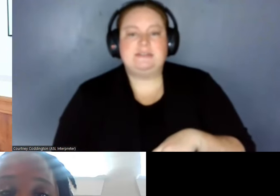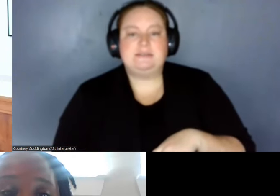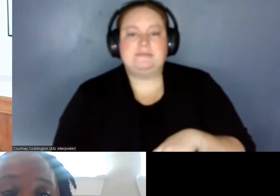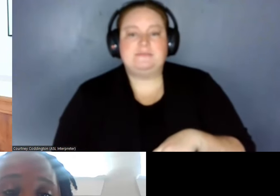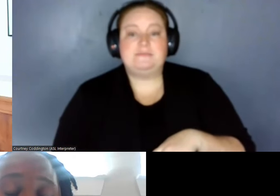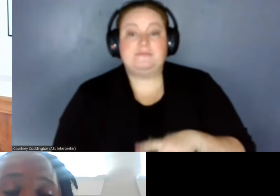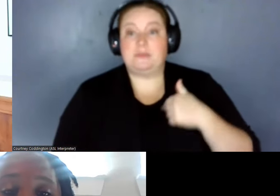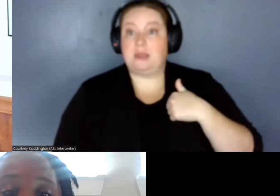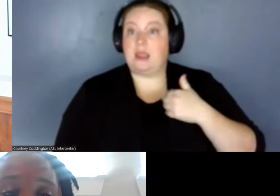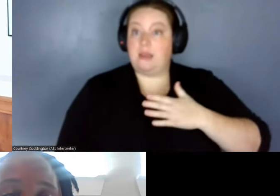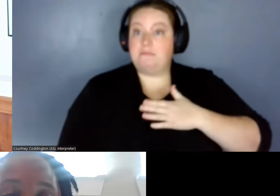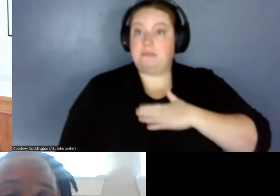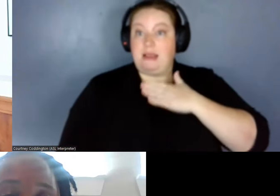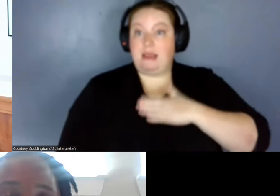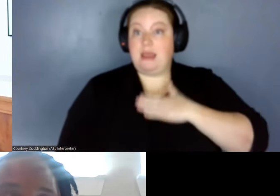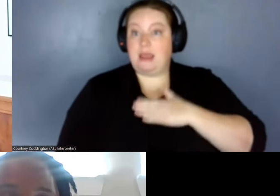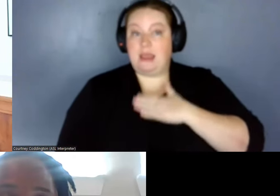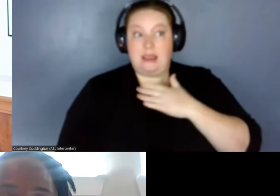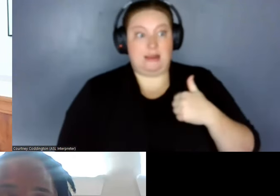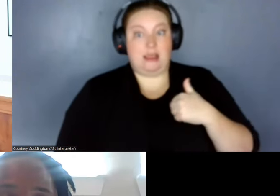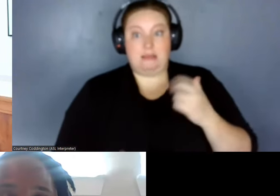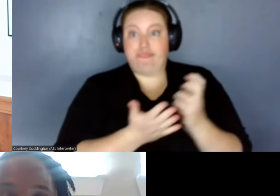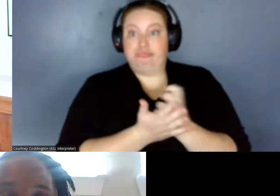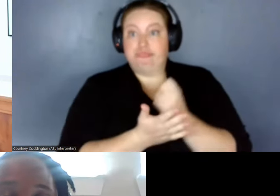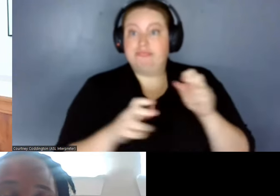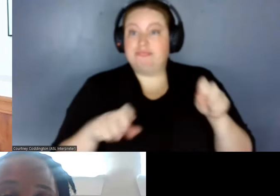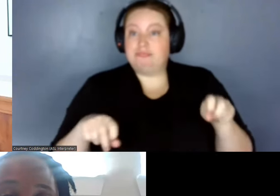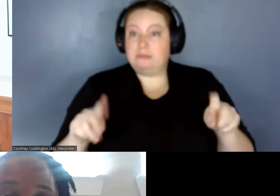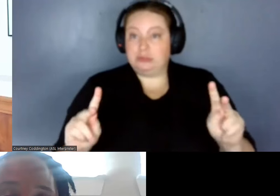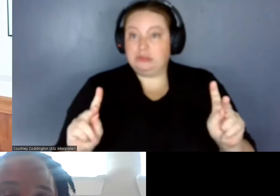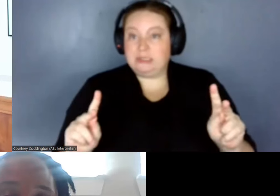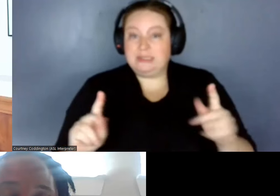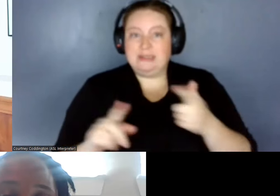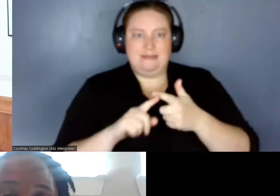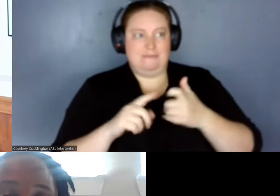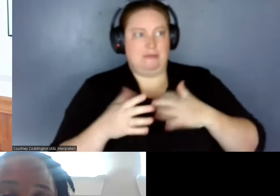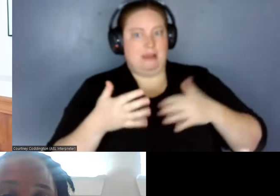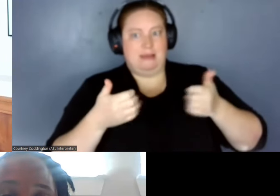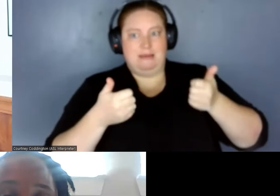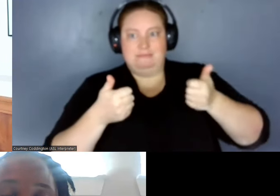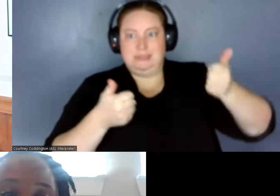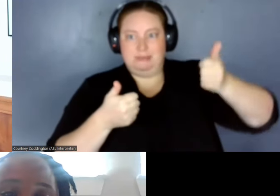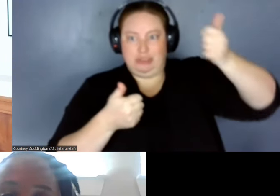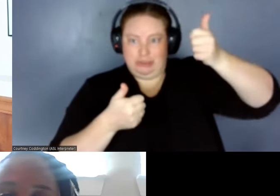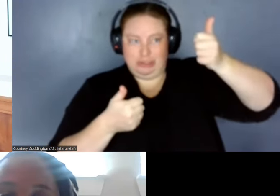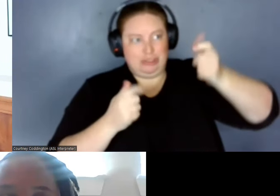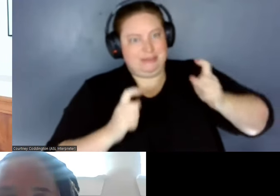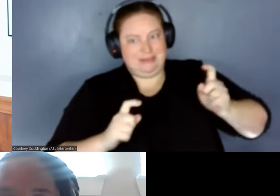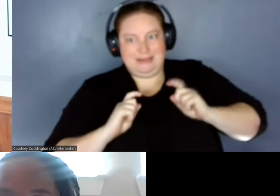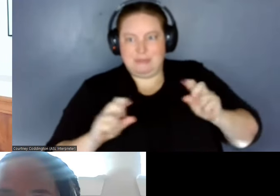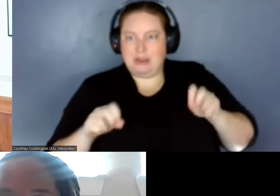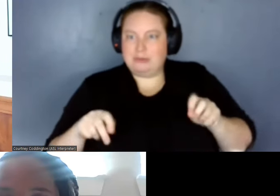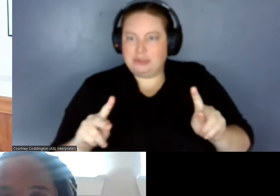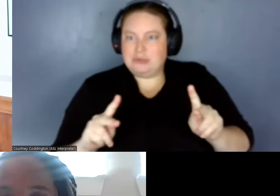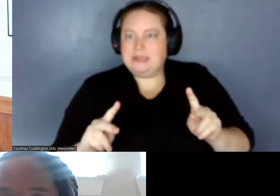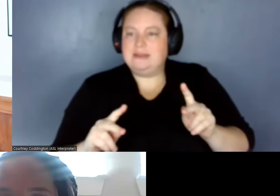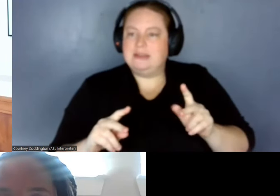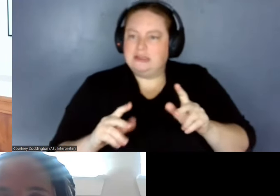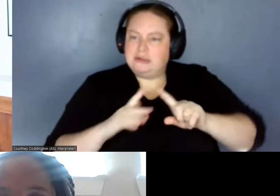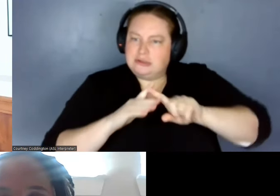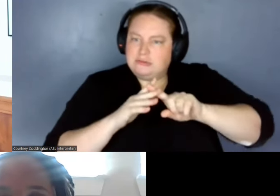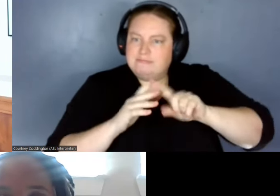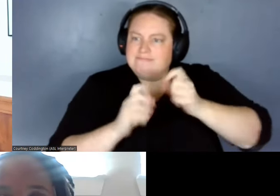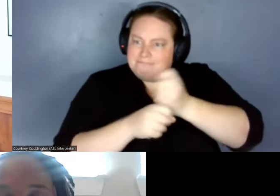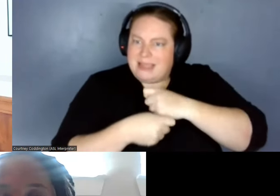I'm glad that I have been given the opportunity by my superiors to be able to make that change in the